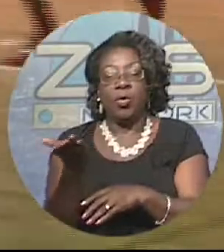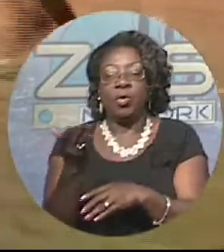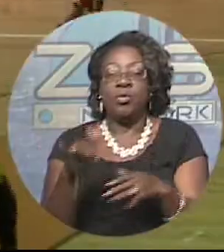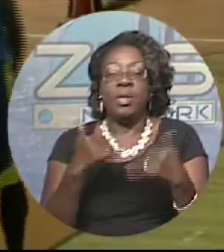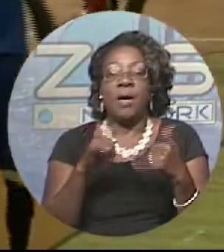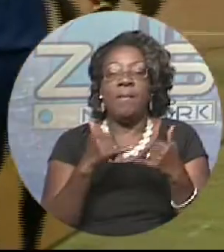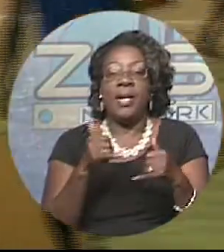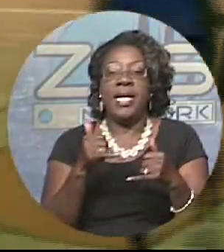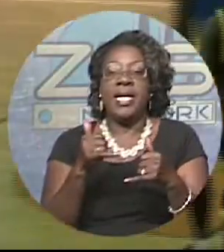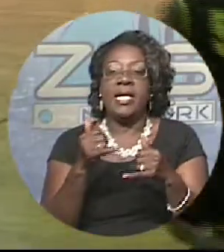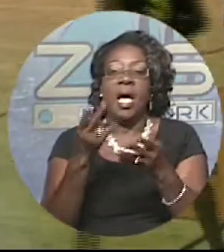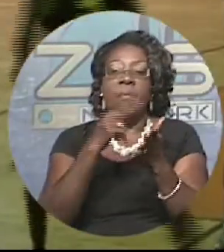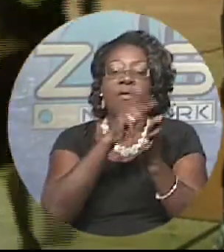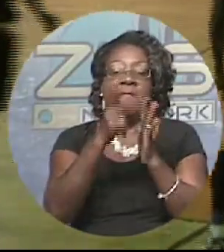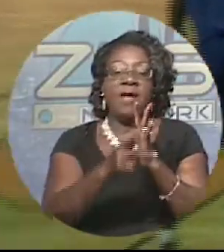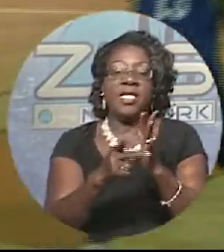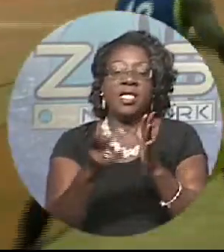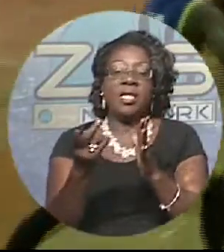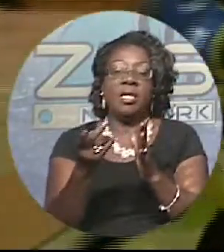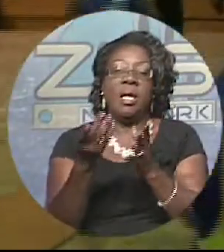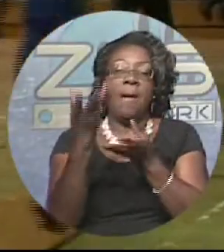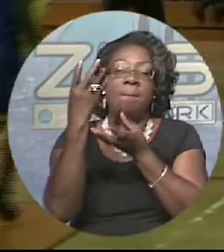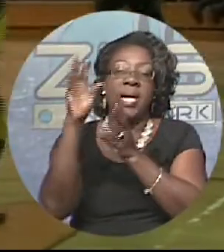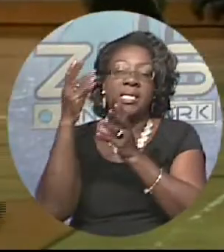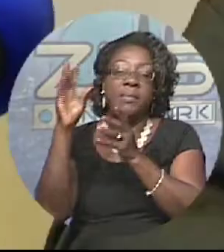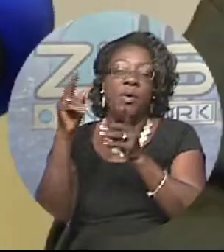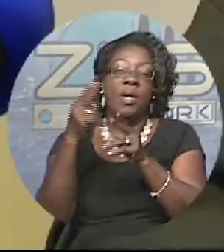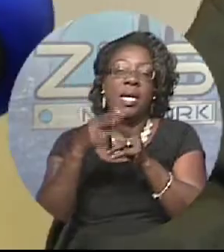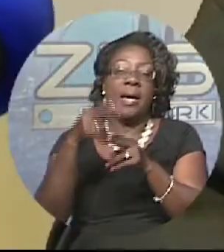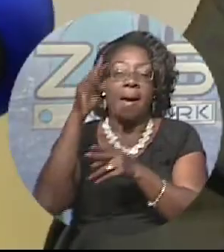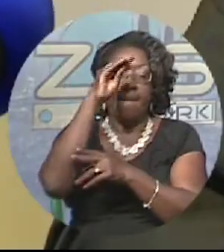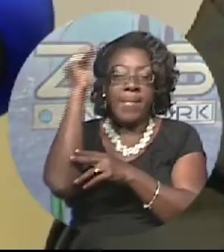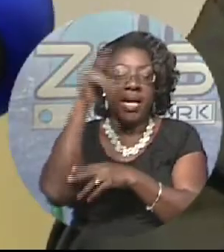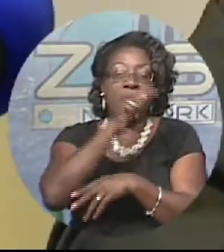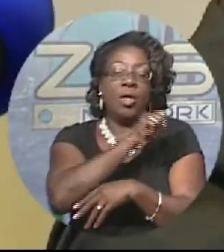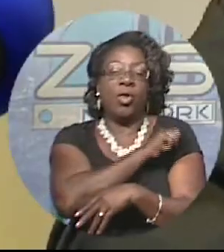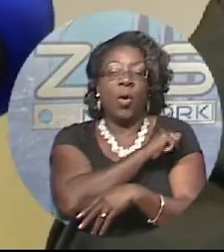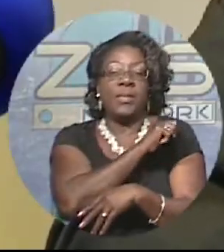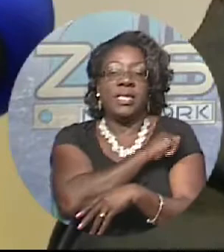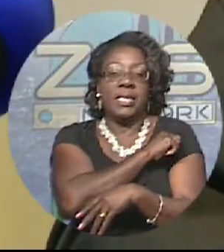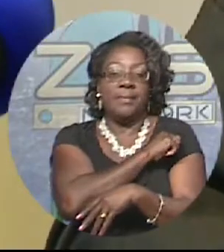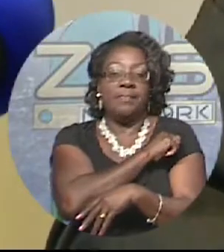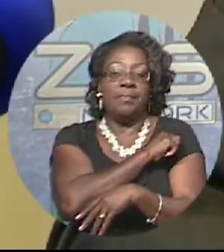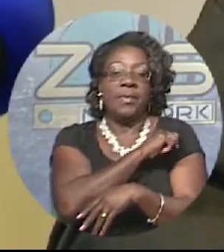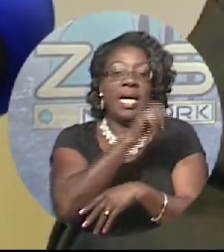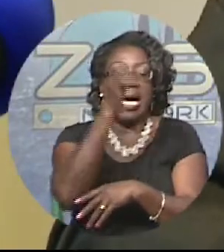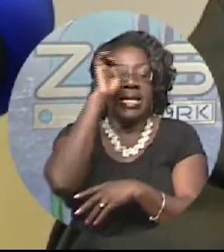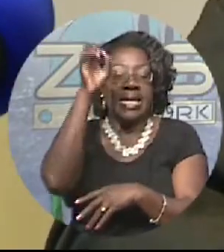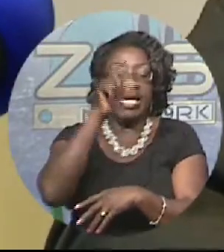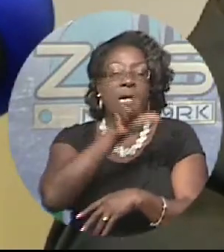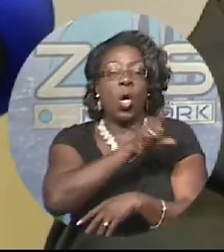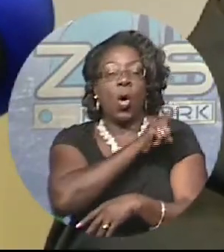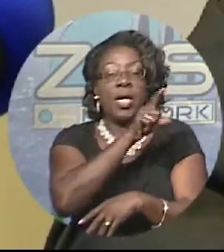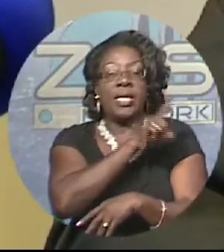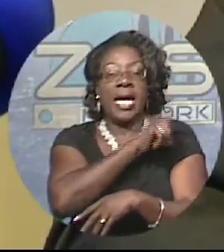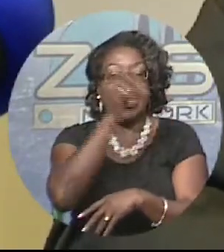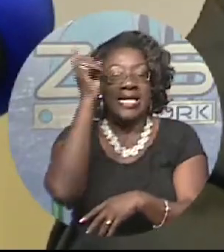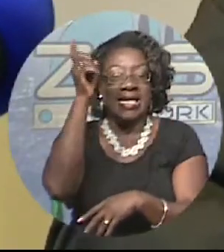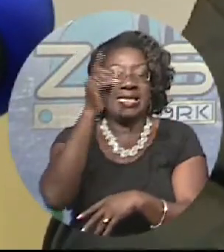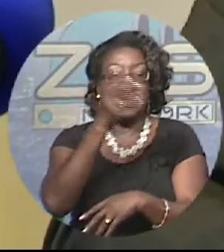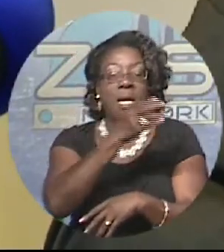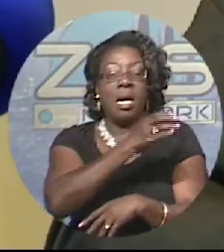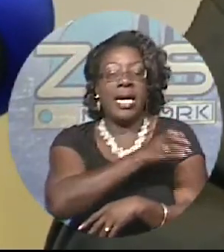played professional ball, like Michael Thompson, Rick Fox, Ian Lockett, and Dexter Cambridge.